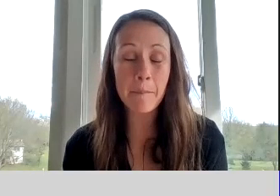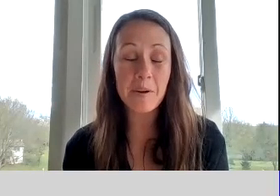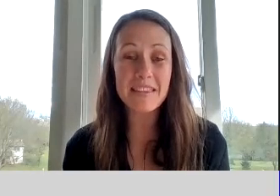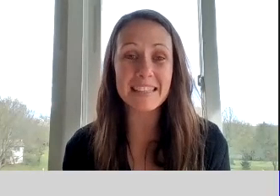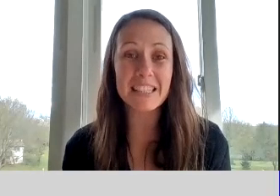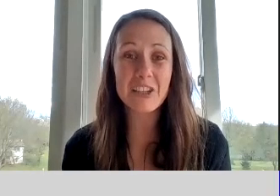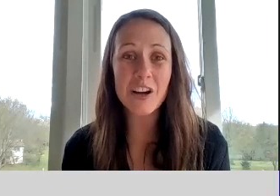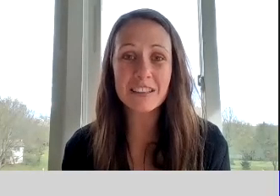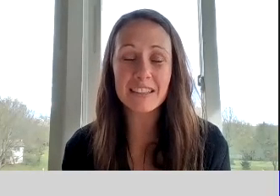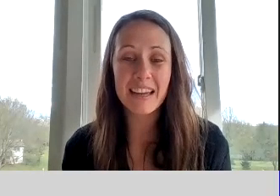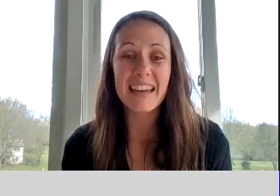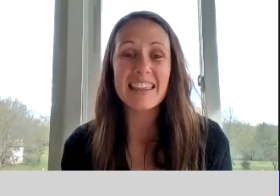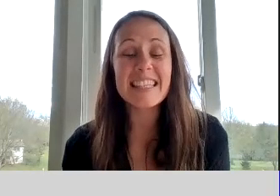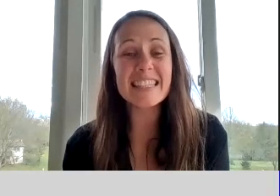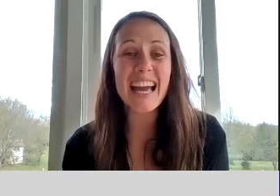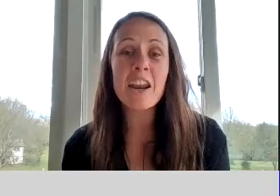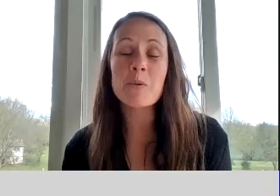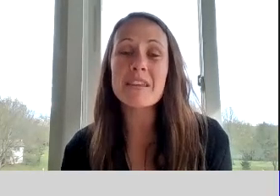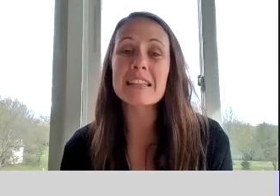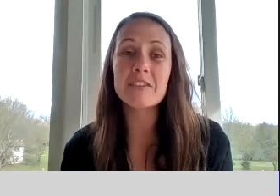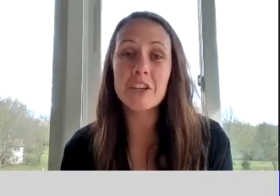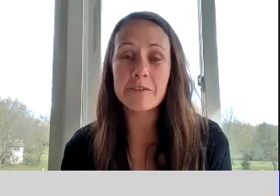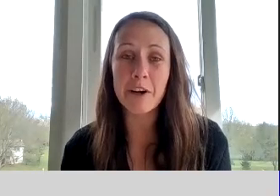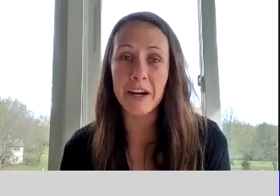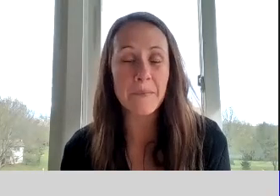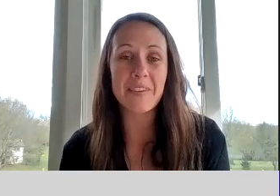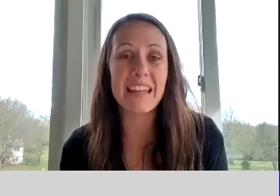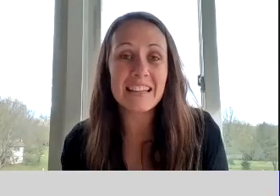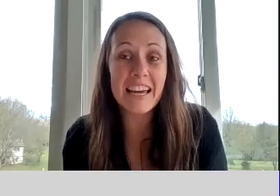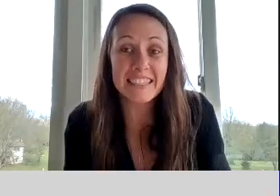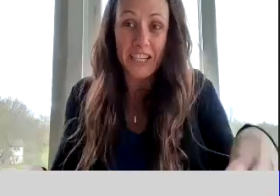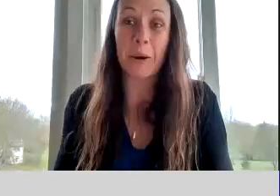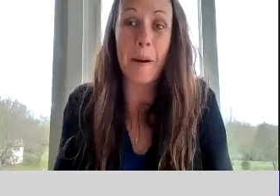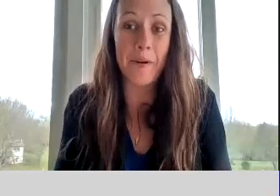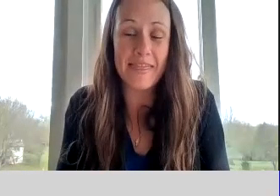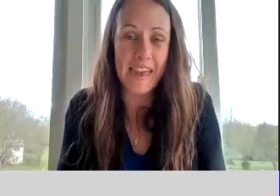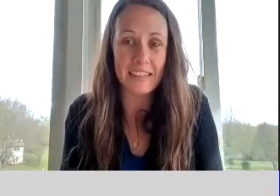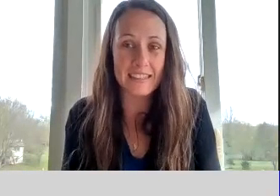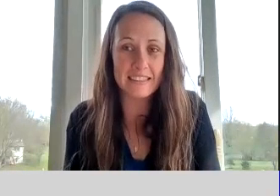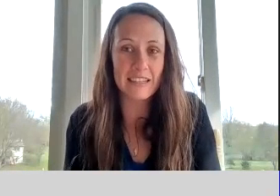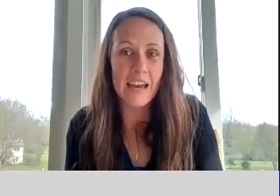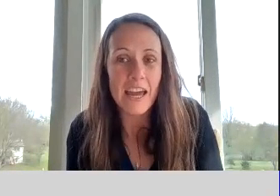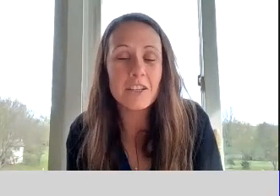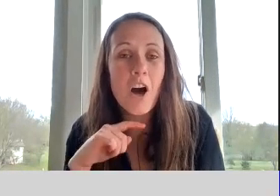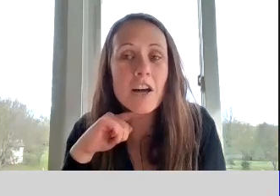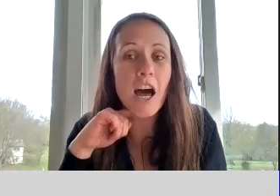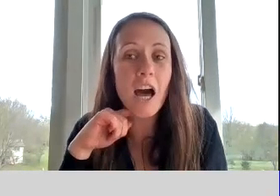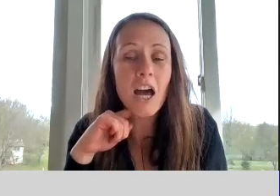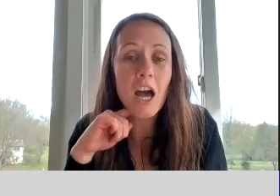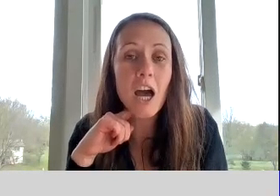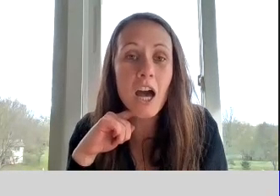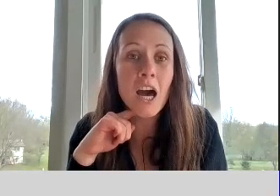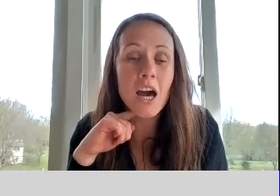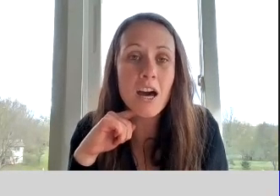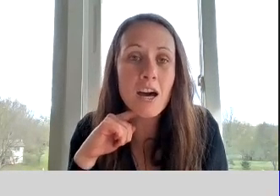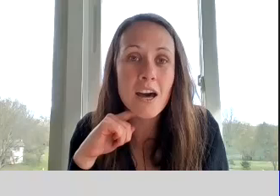Do you remember what this is called? This is an animal that lives on a farm and it likes to jump up on things. It's called a